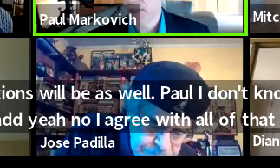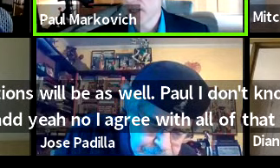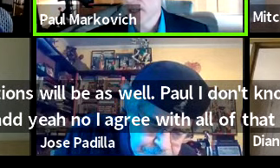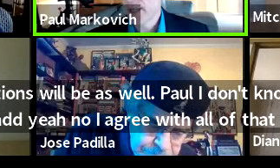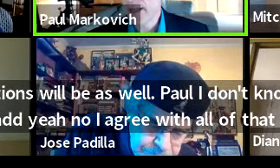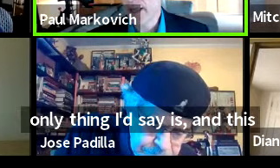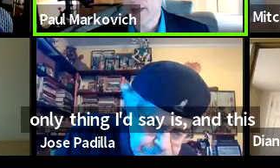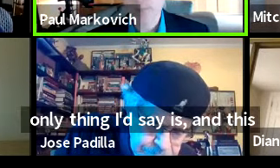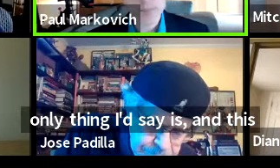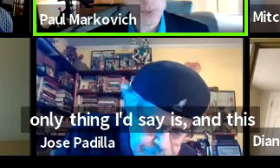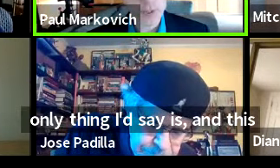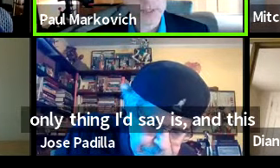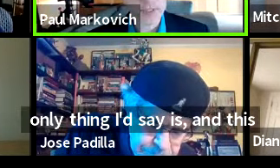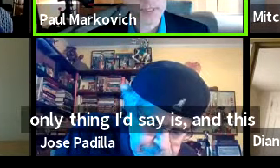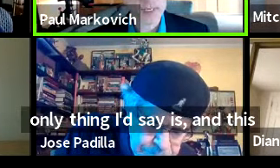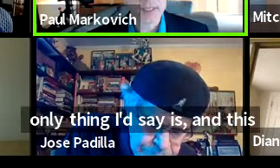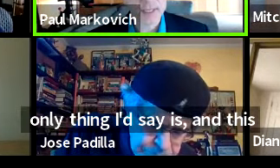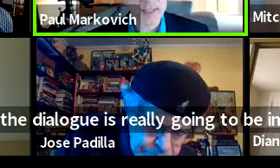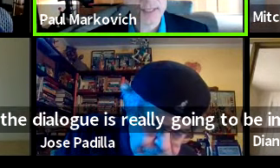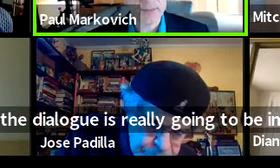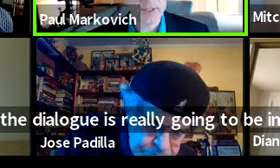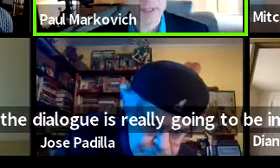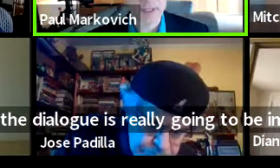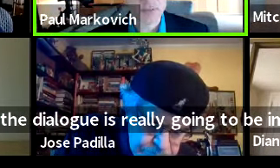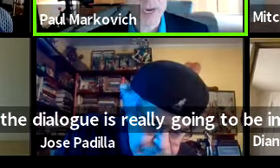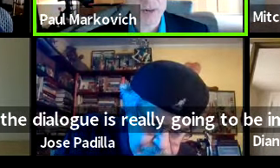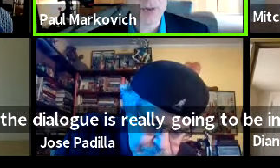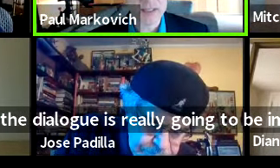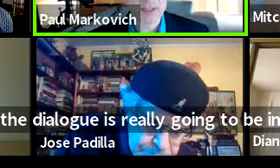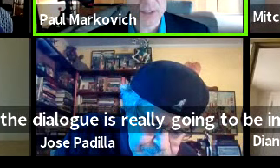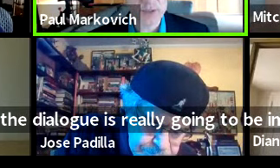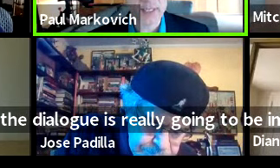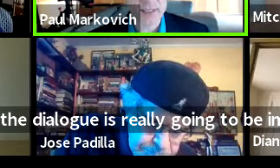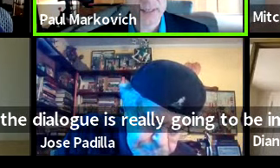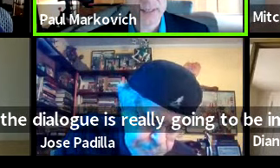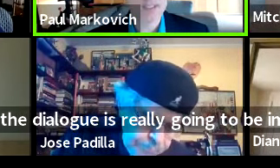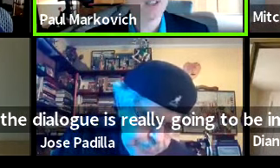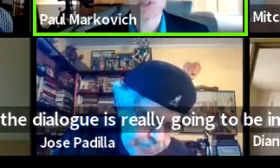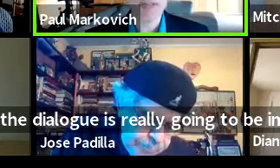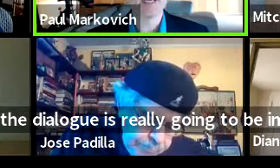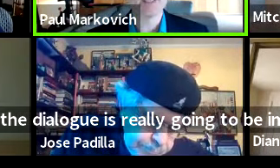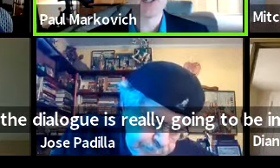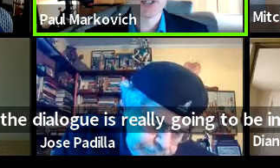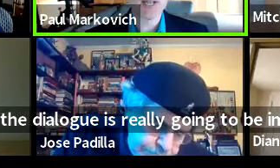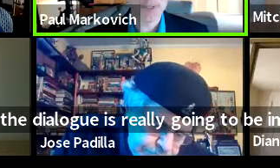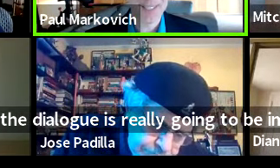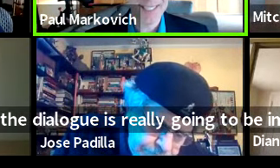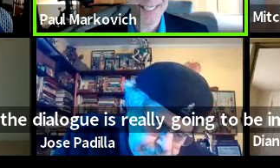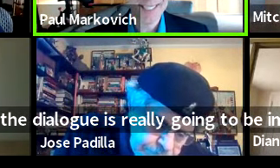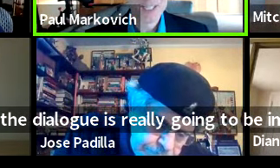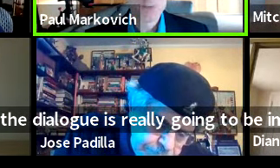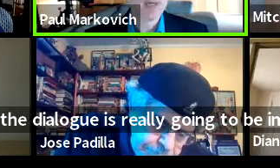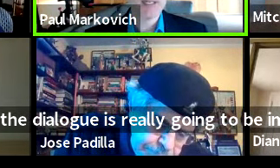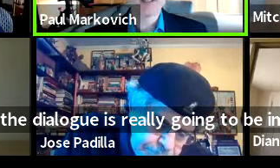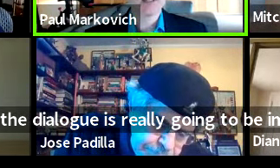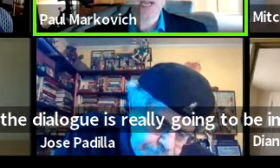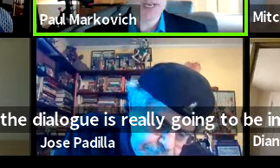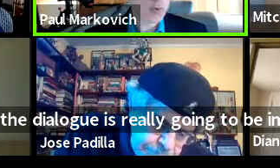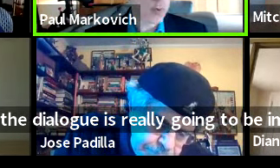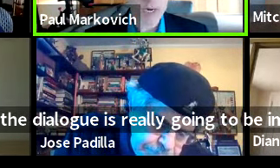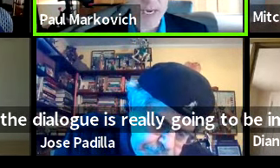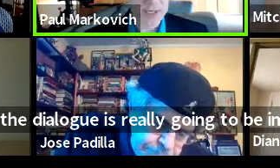centers and put a testing facility right across the street that's just managed separately, but